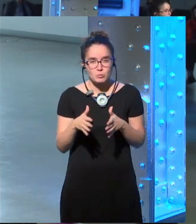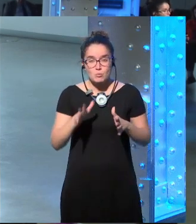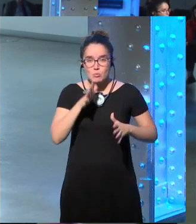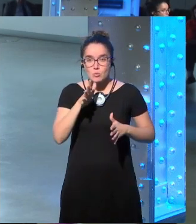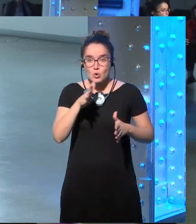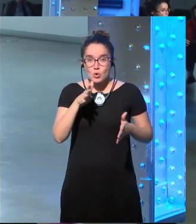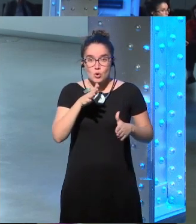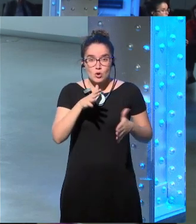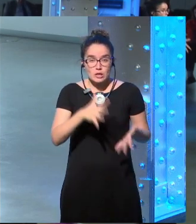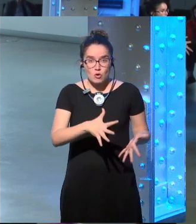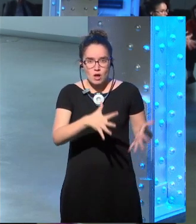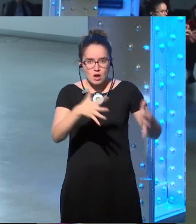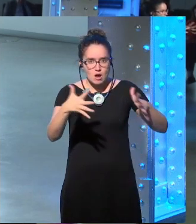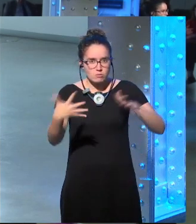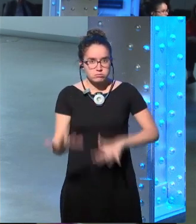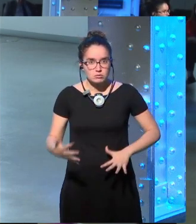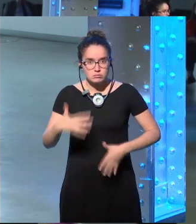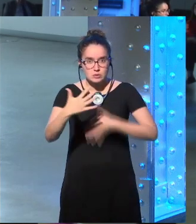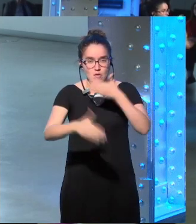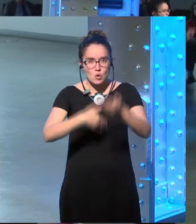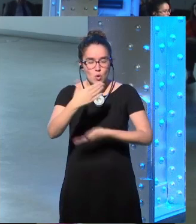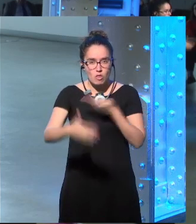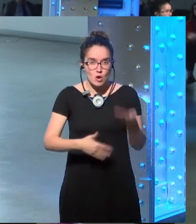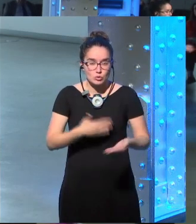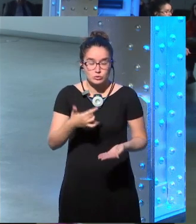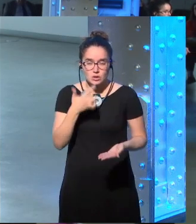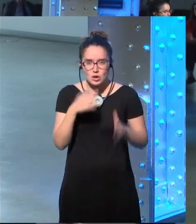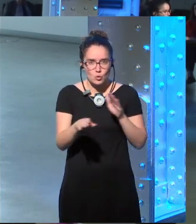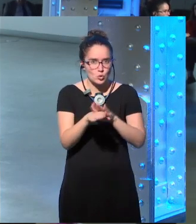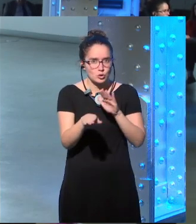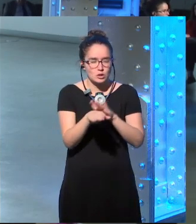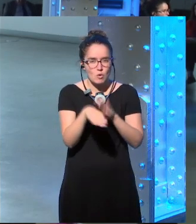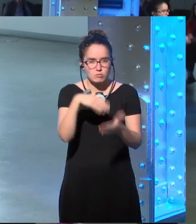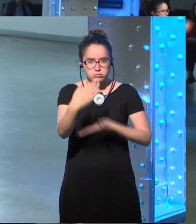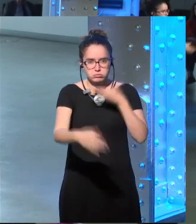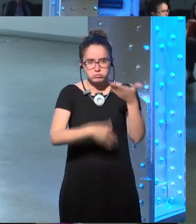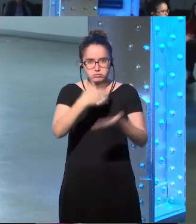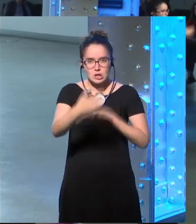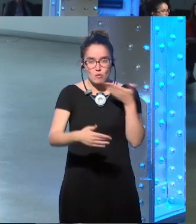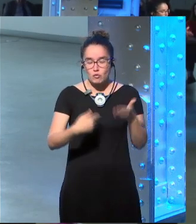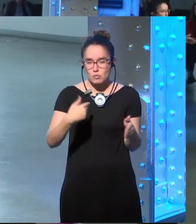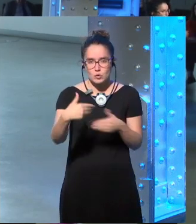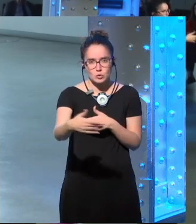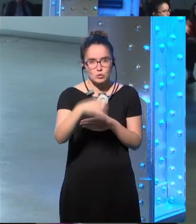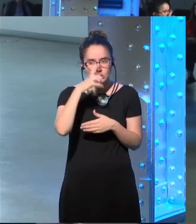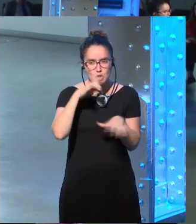in 5-10 years time, computers will be also hundreds of times more powerful, and